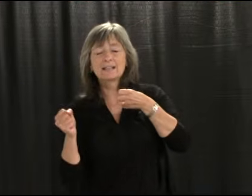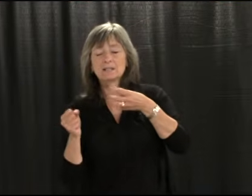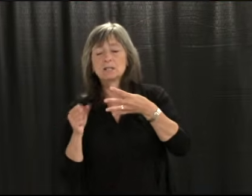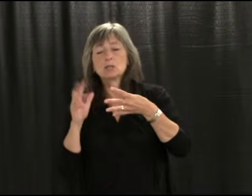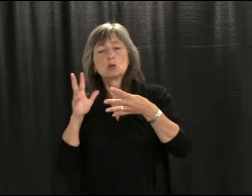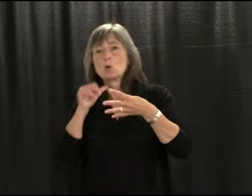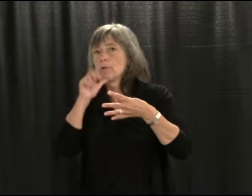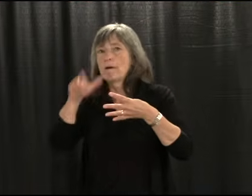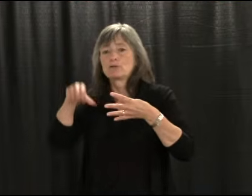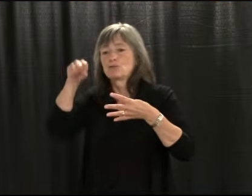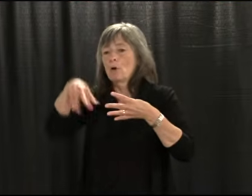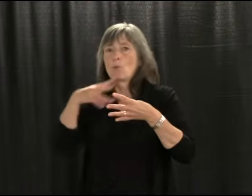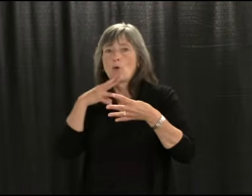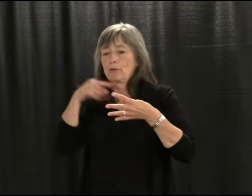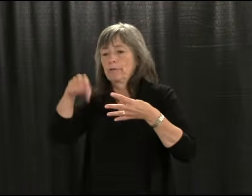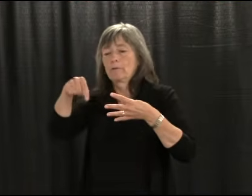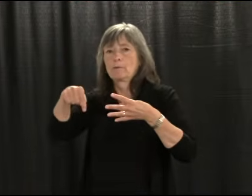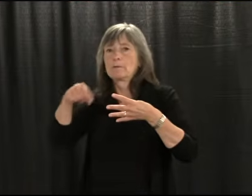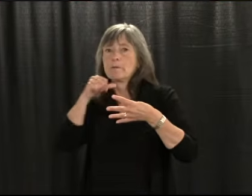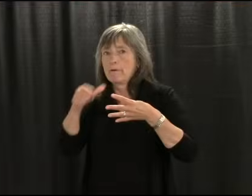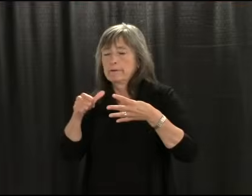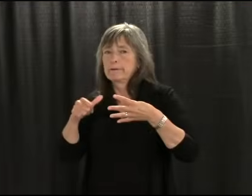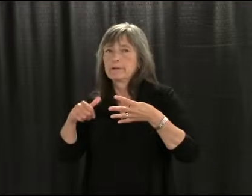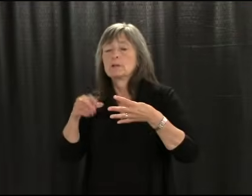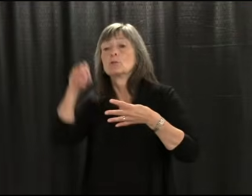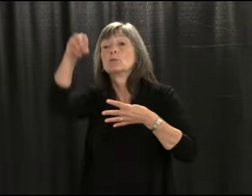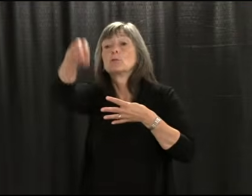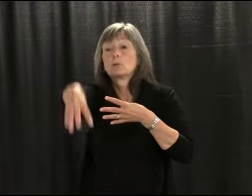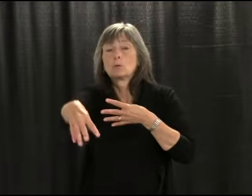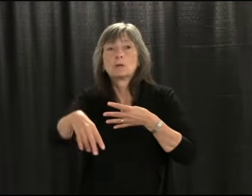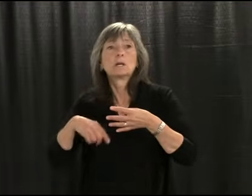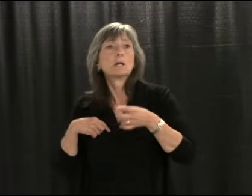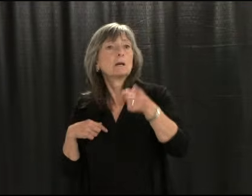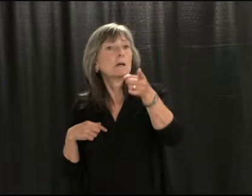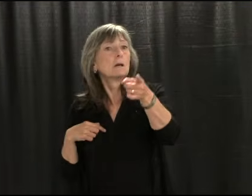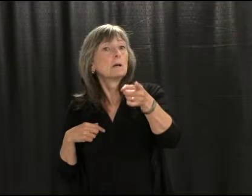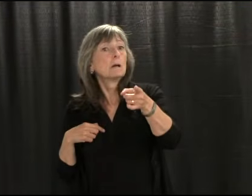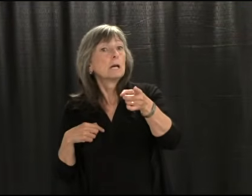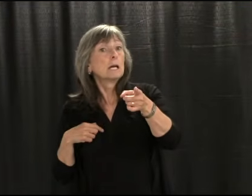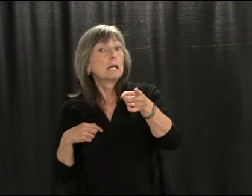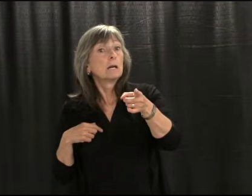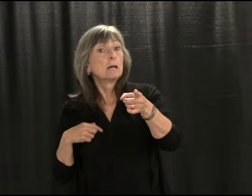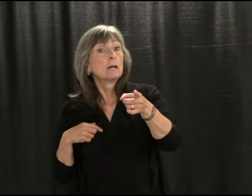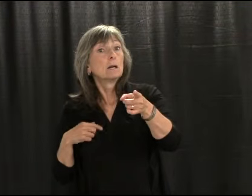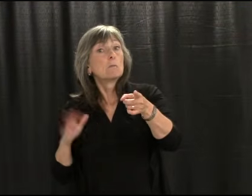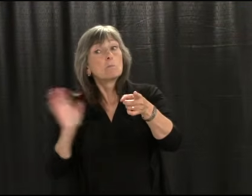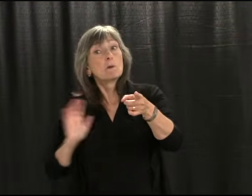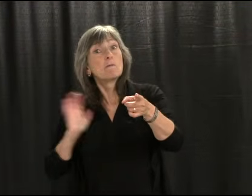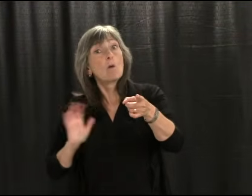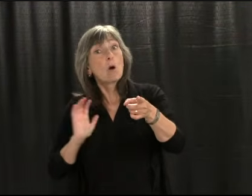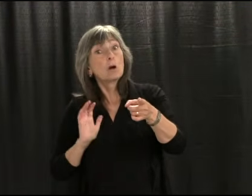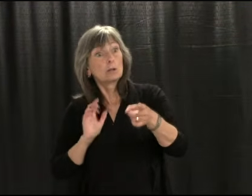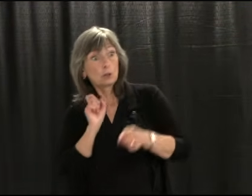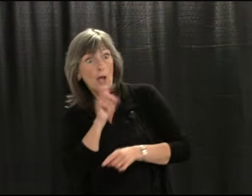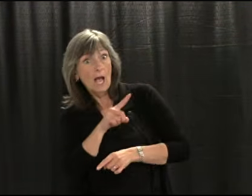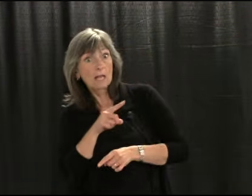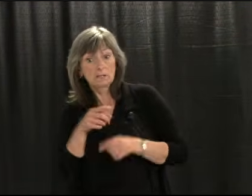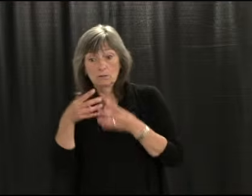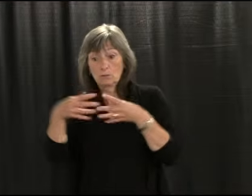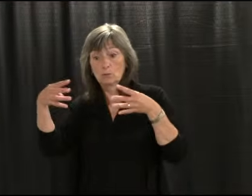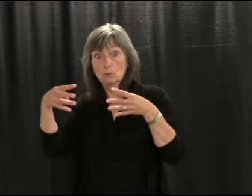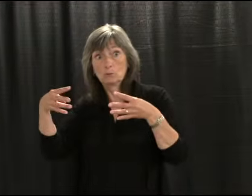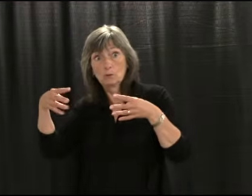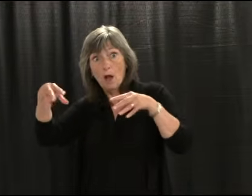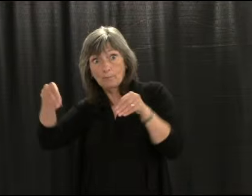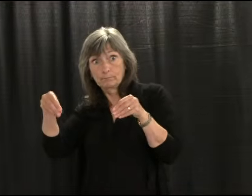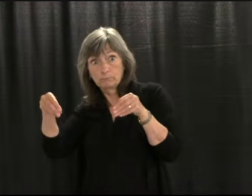as the water bombers get to that part of the province. At any point in time, was Newfoundland Labrador Hydro asked to de-energize one of those lines?